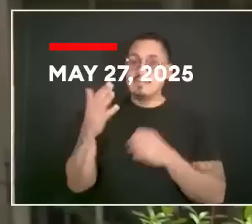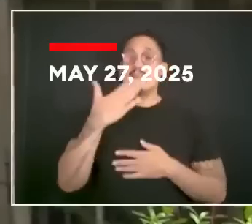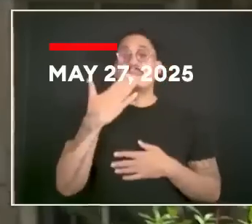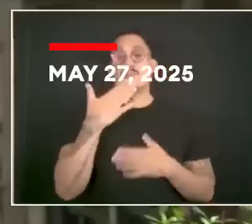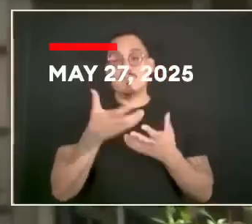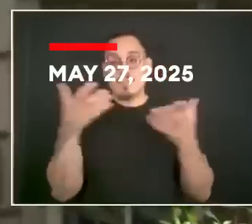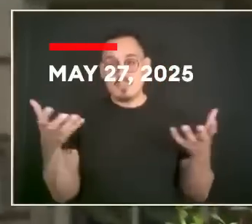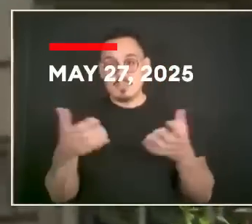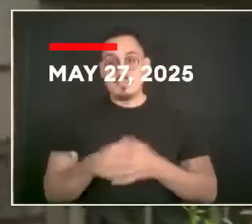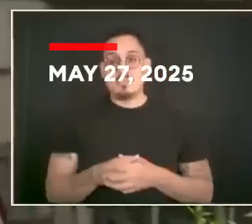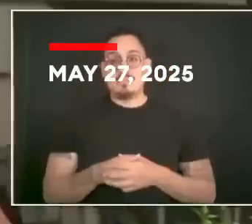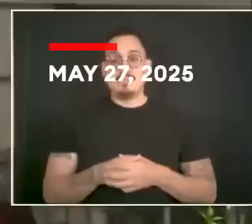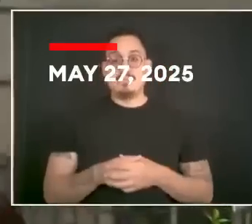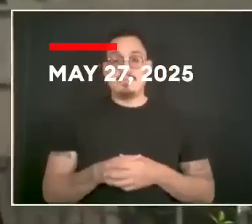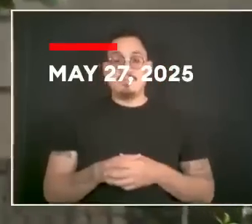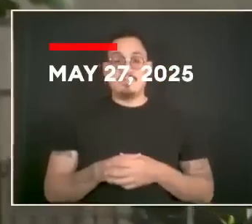Okay.